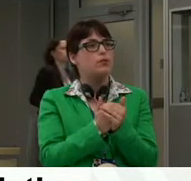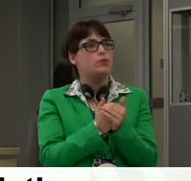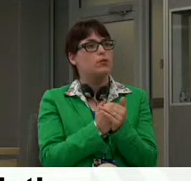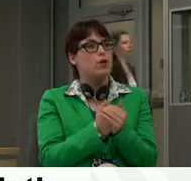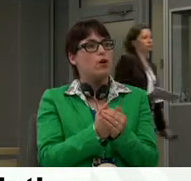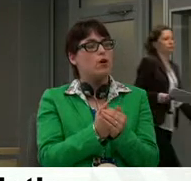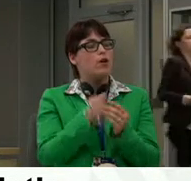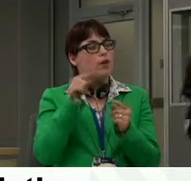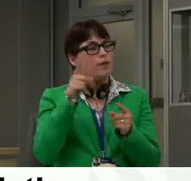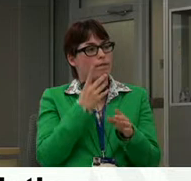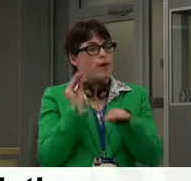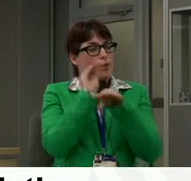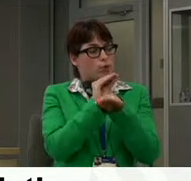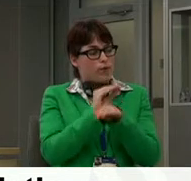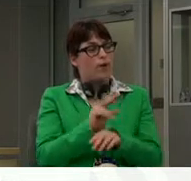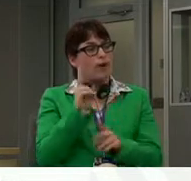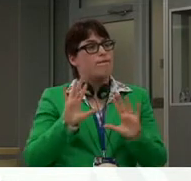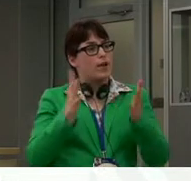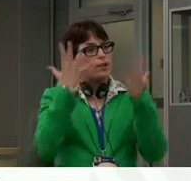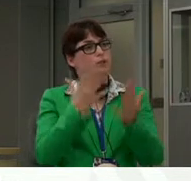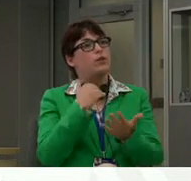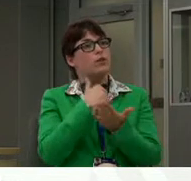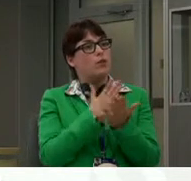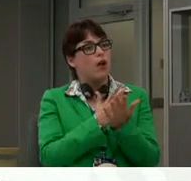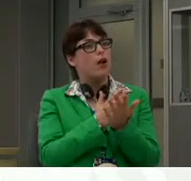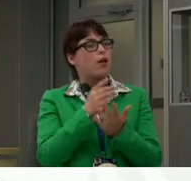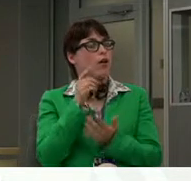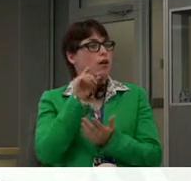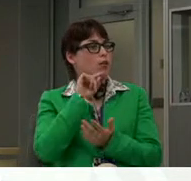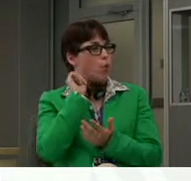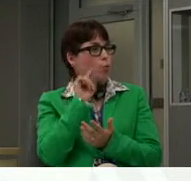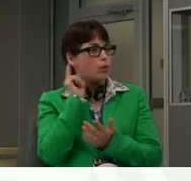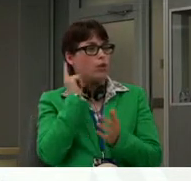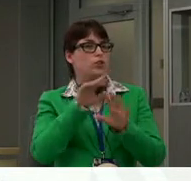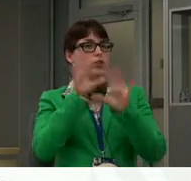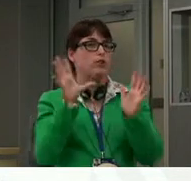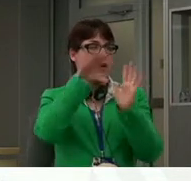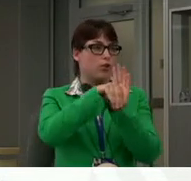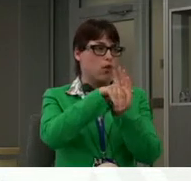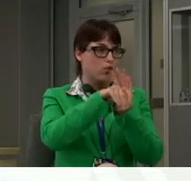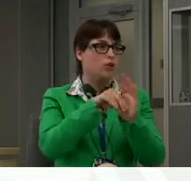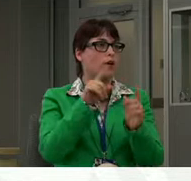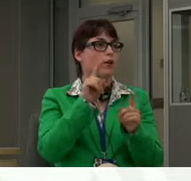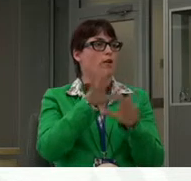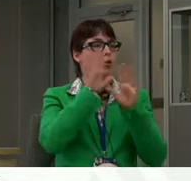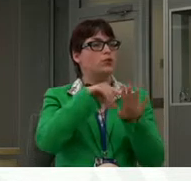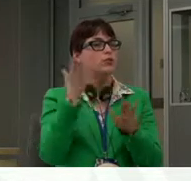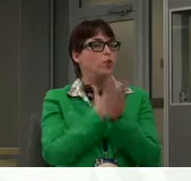principles, we look at the context, and we need to stress that it's very important to